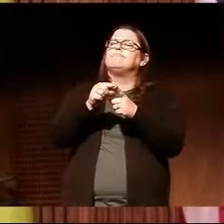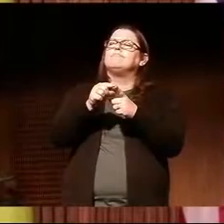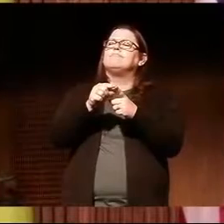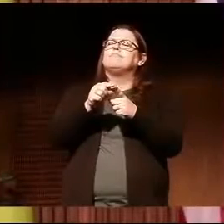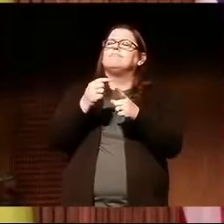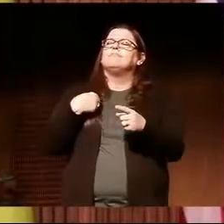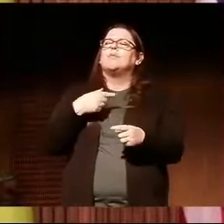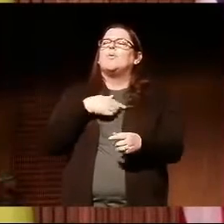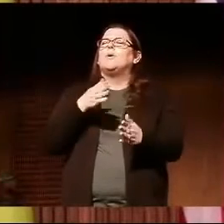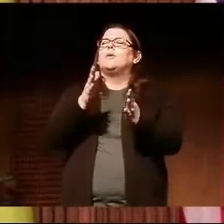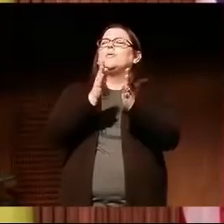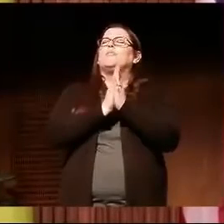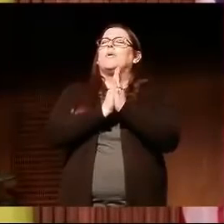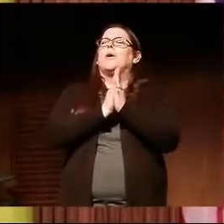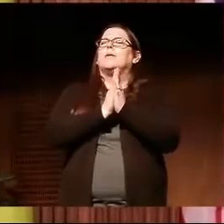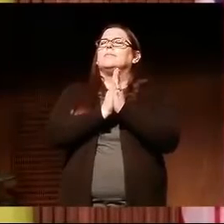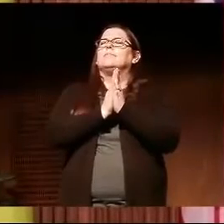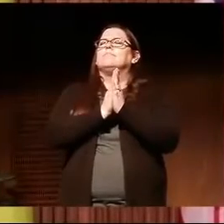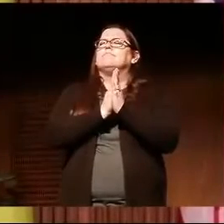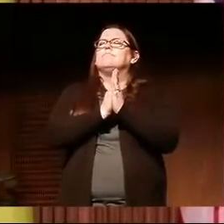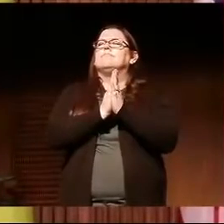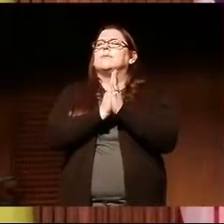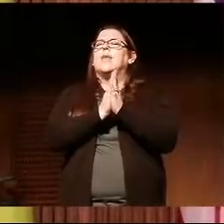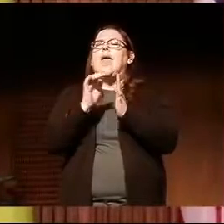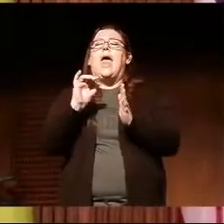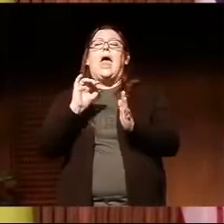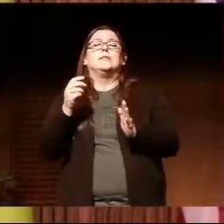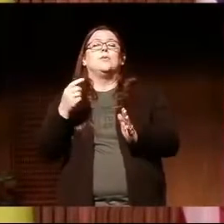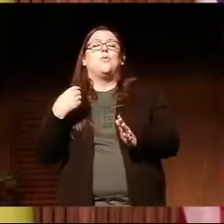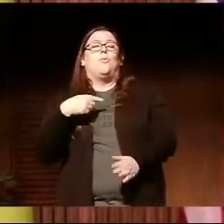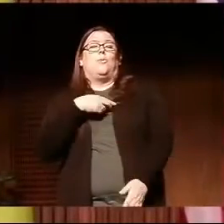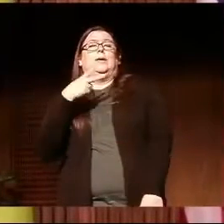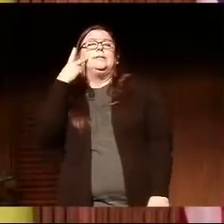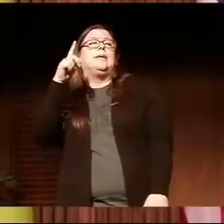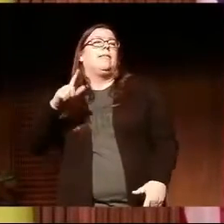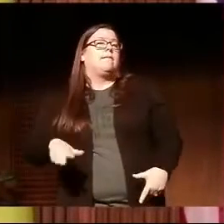And we pray that as we see the life of Jesus,